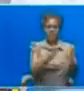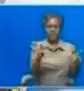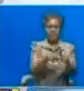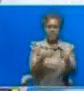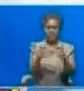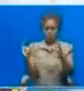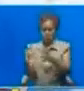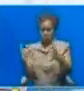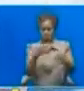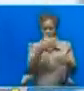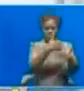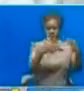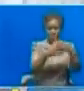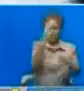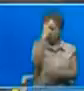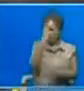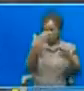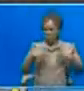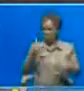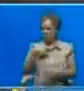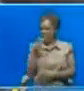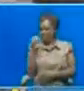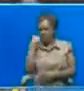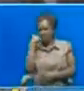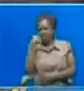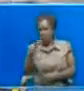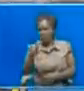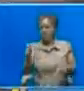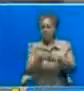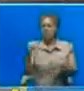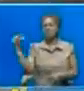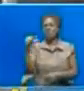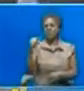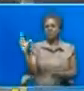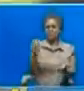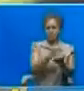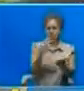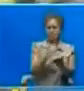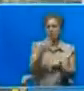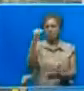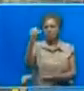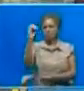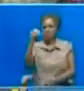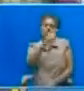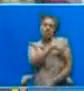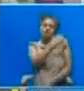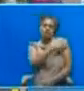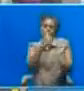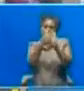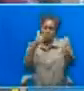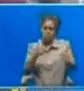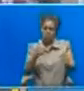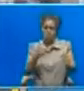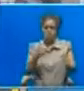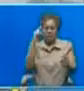isolation units to be built for people suspected of carrying the disease, and the Guinean government has recruited 50 Cuban doctors for prevention